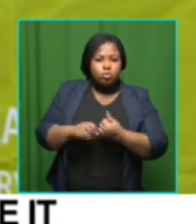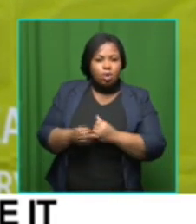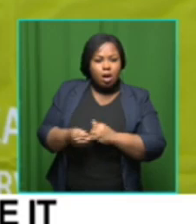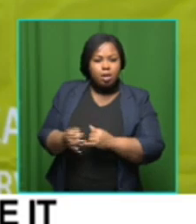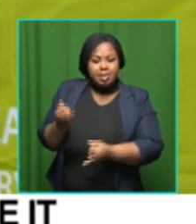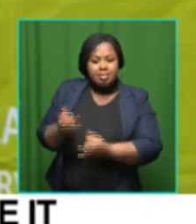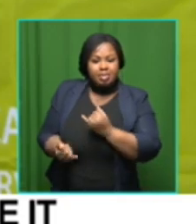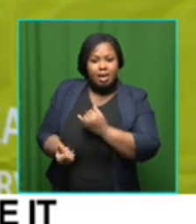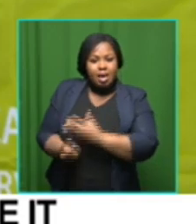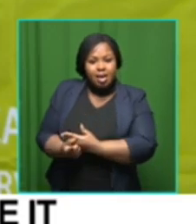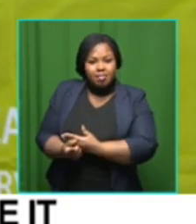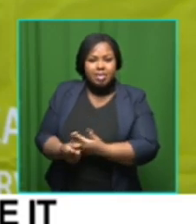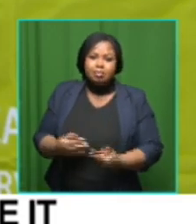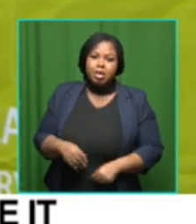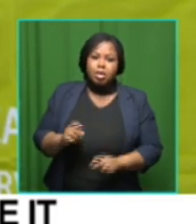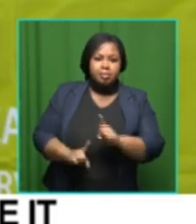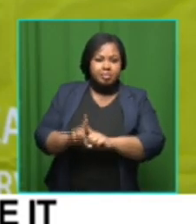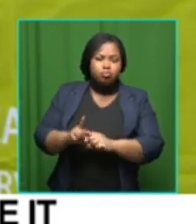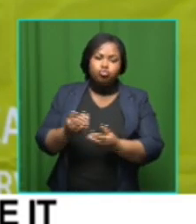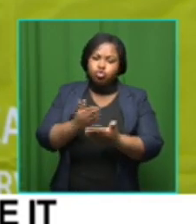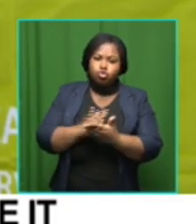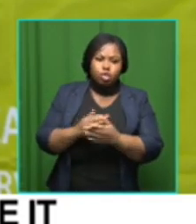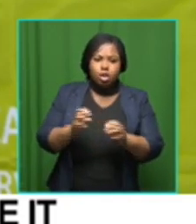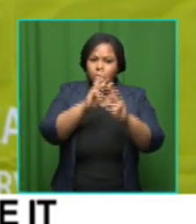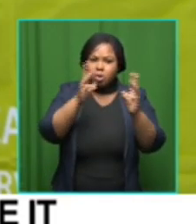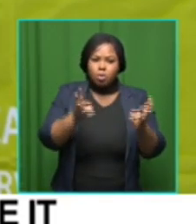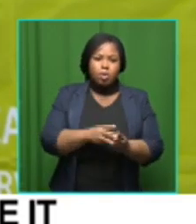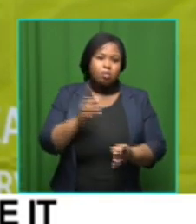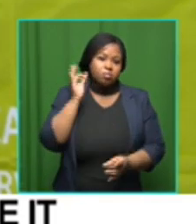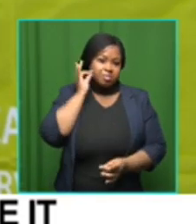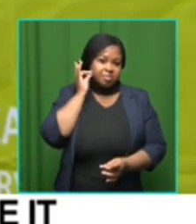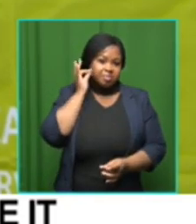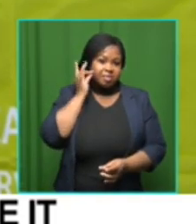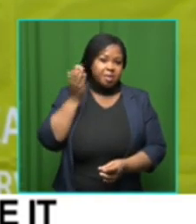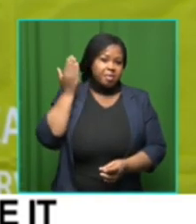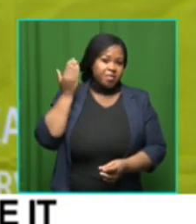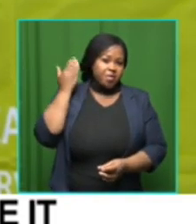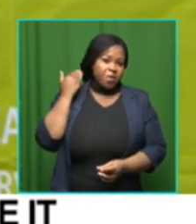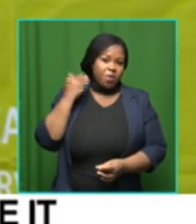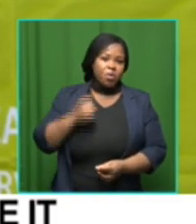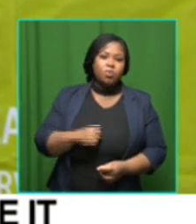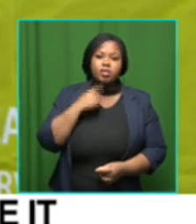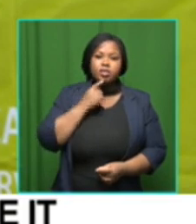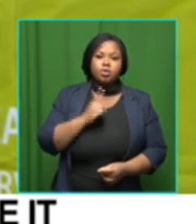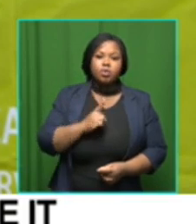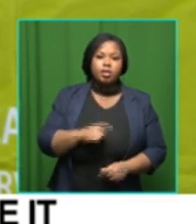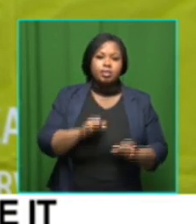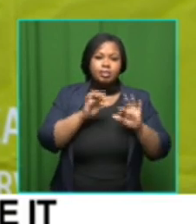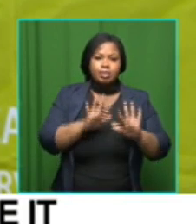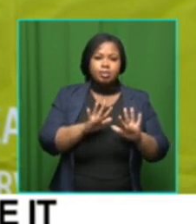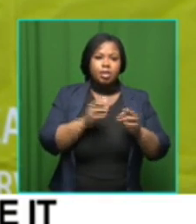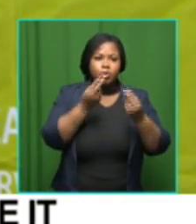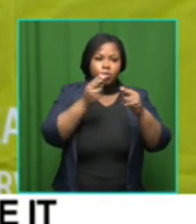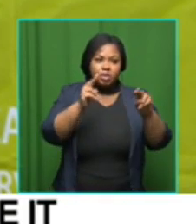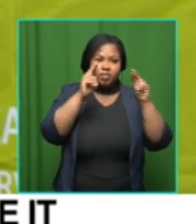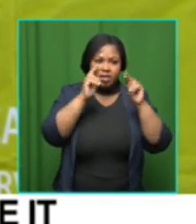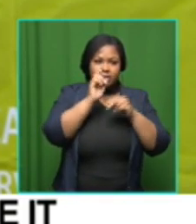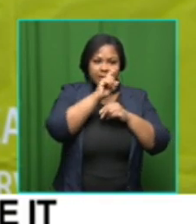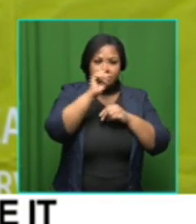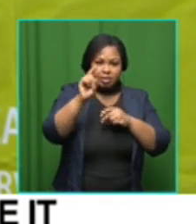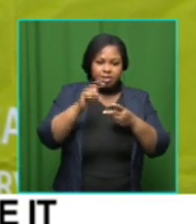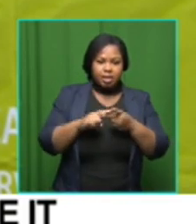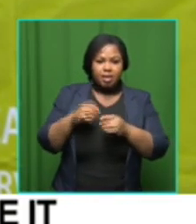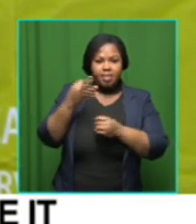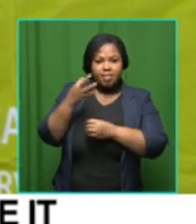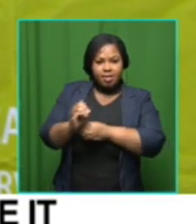something to the rest of the world. You did hear in the last few days, we did indicate that we've got 10 of our universities and 30 of our top scientists